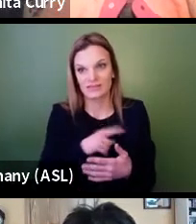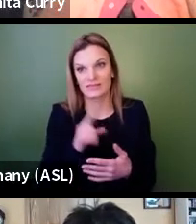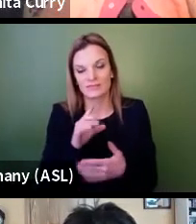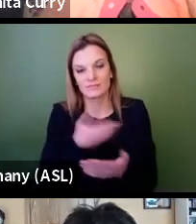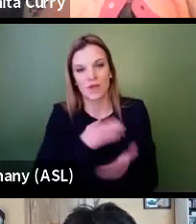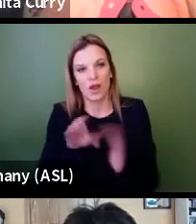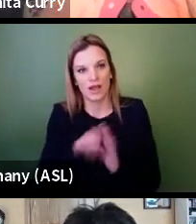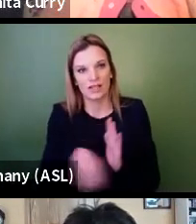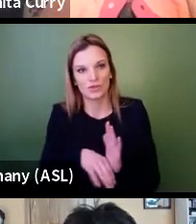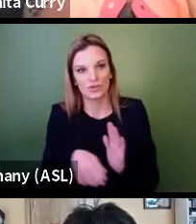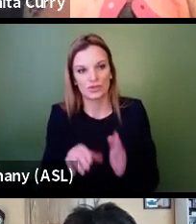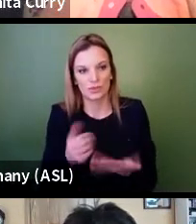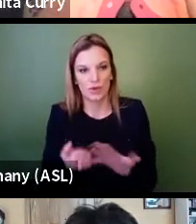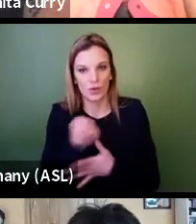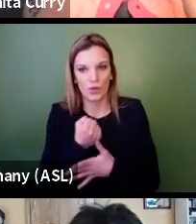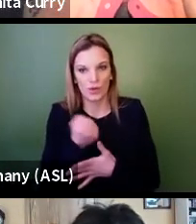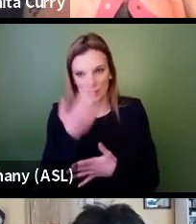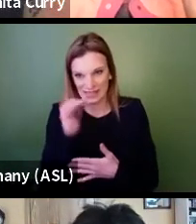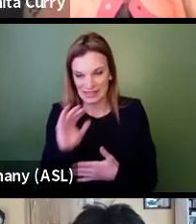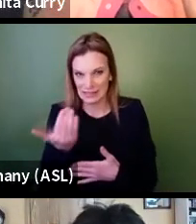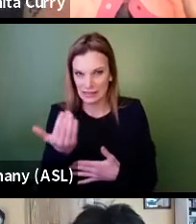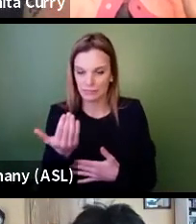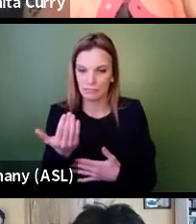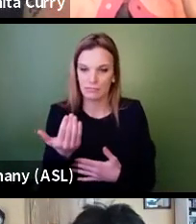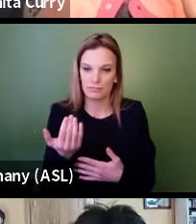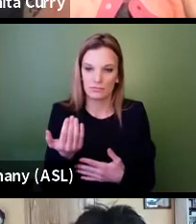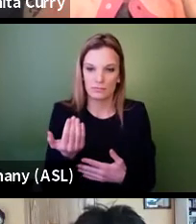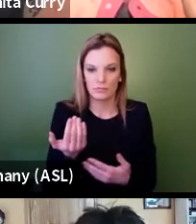constitutional priorities, and because it seems so,